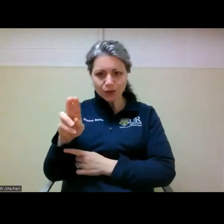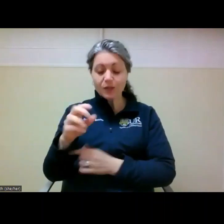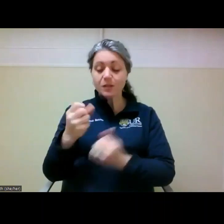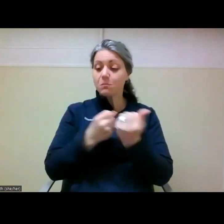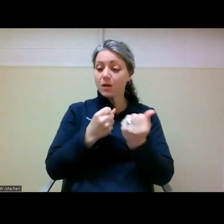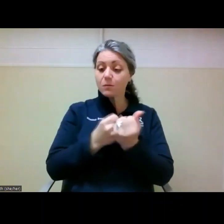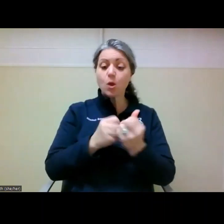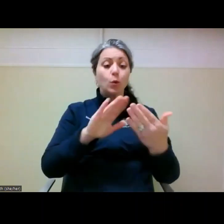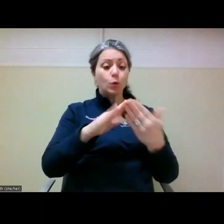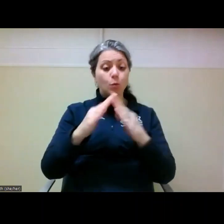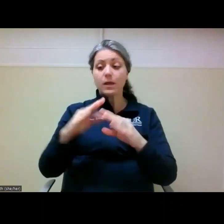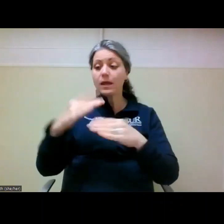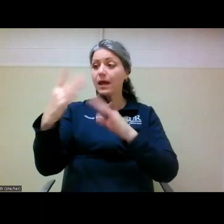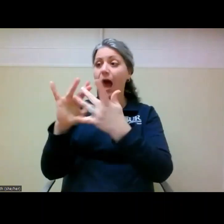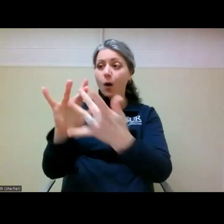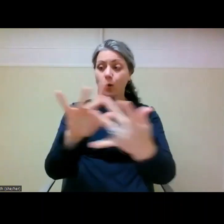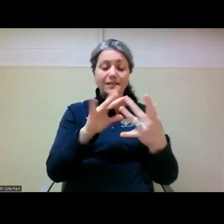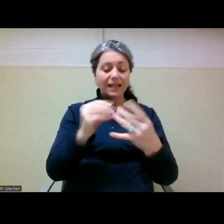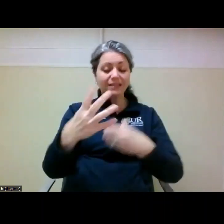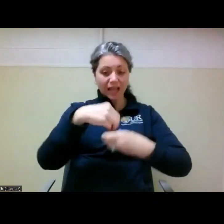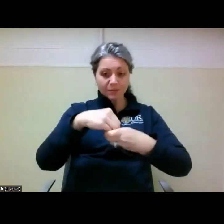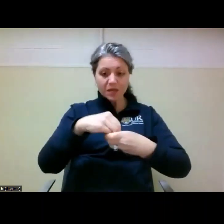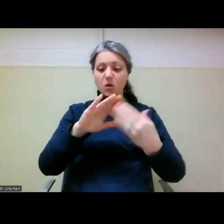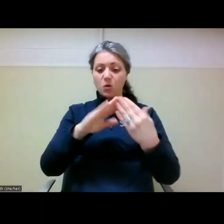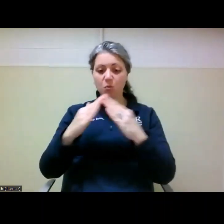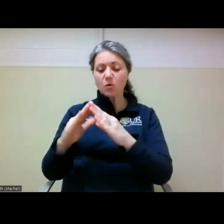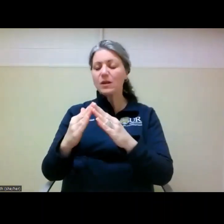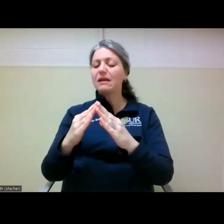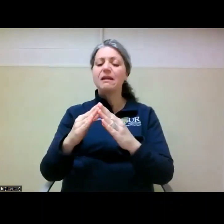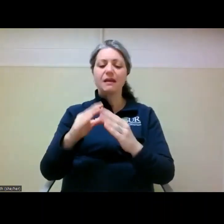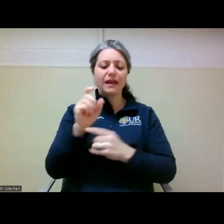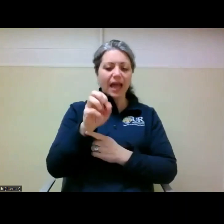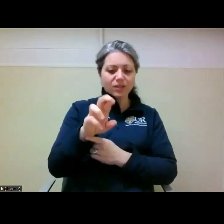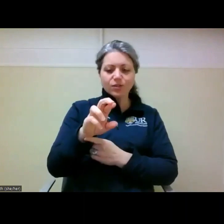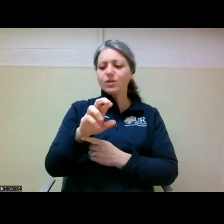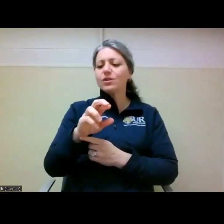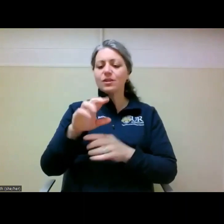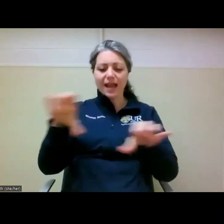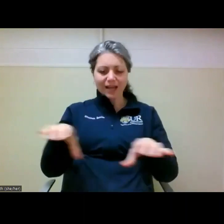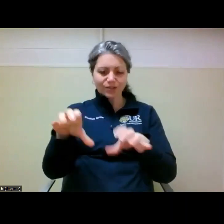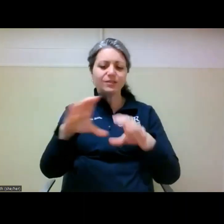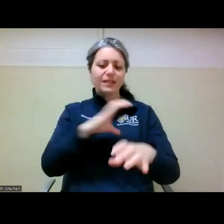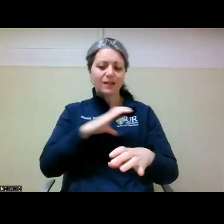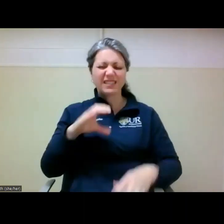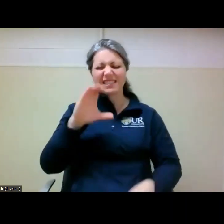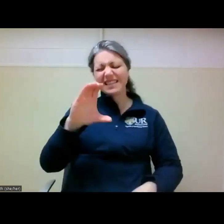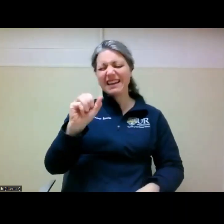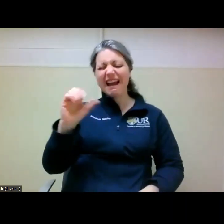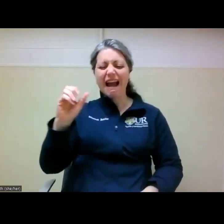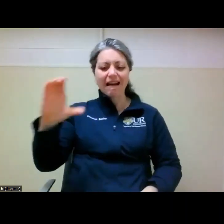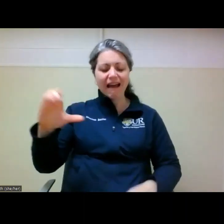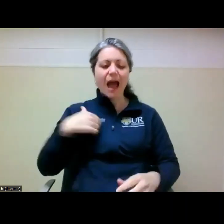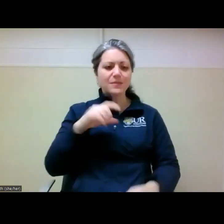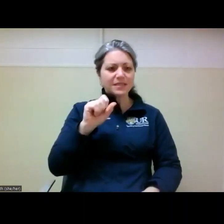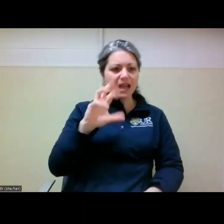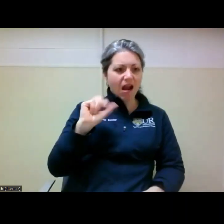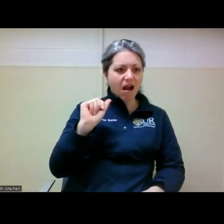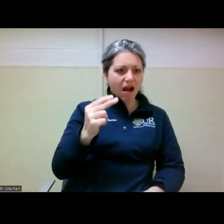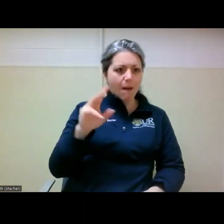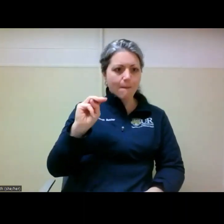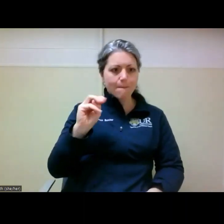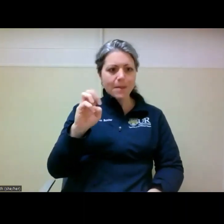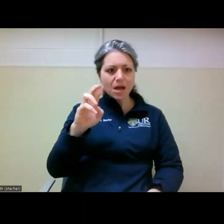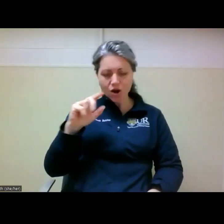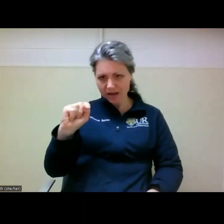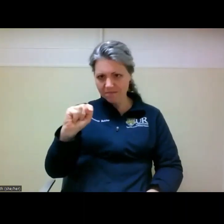and Engagement and its Community Cancer Action Council, or CCAC. I'm Sarah Merritt, Regional Outreach Manager for the COE